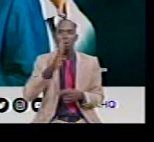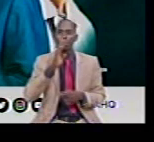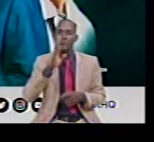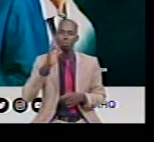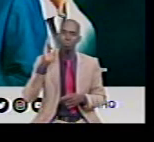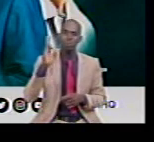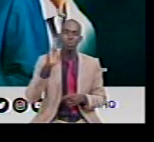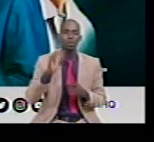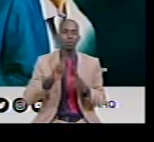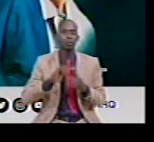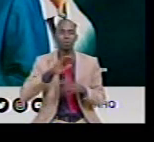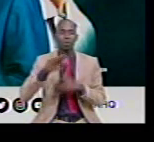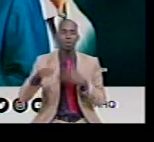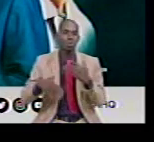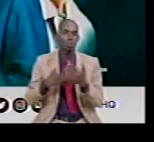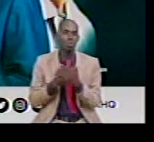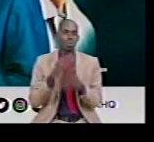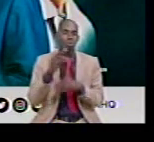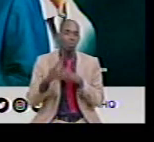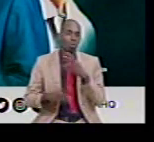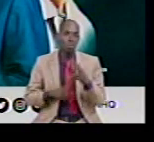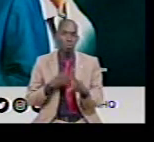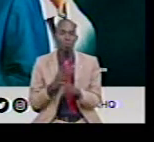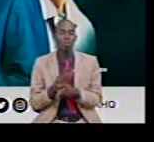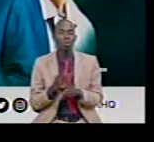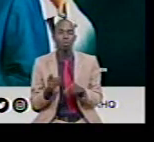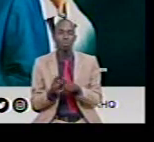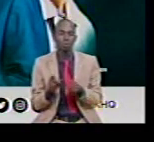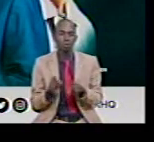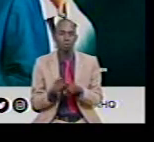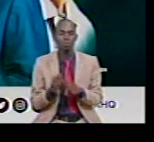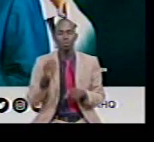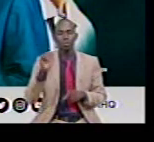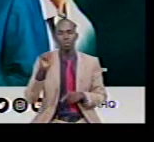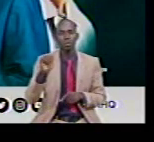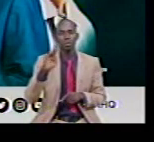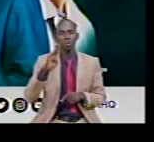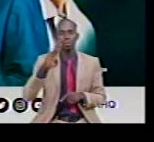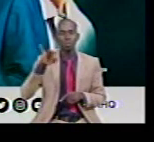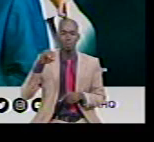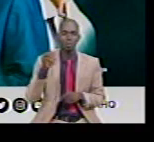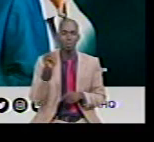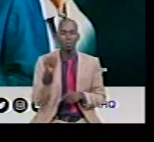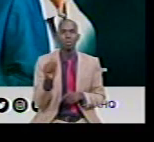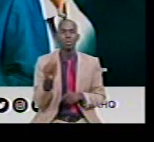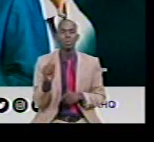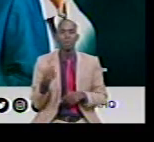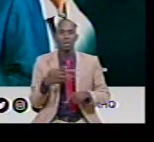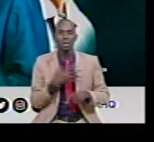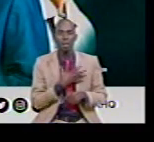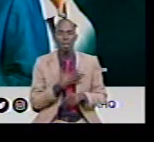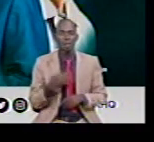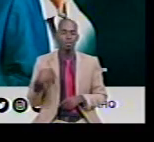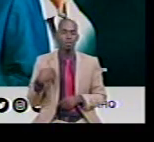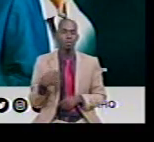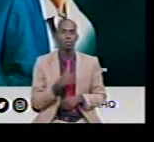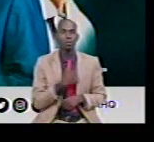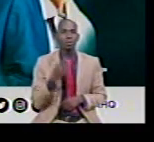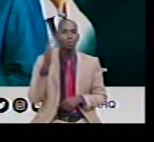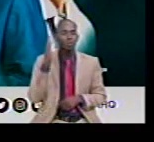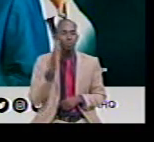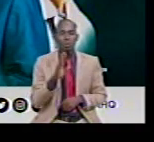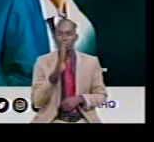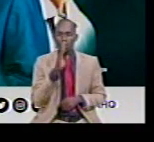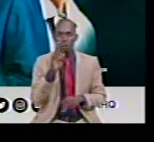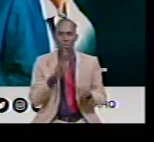globe, including FCT. And we are going to be people that will receive of